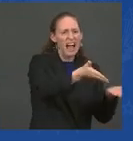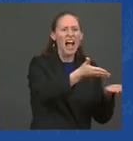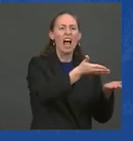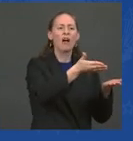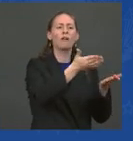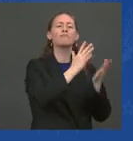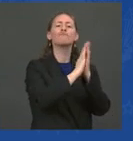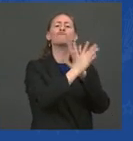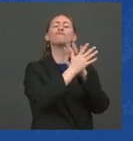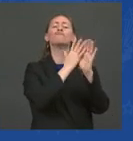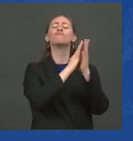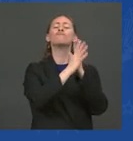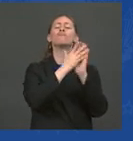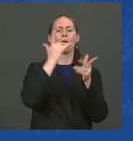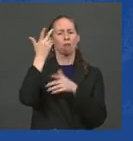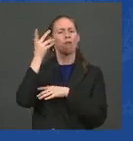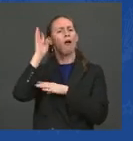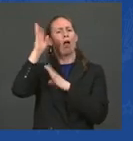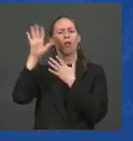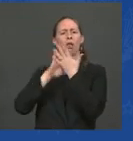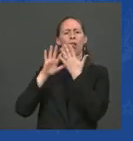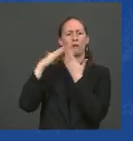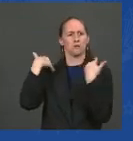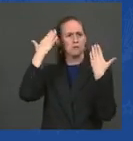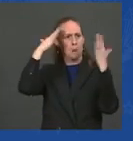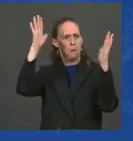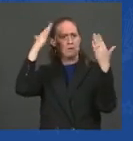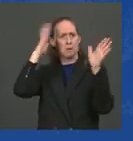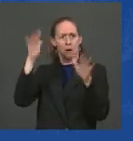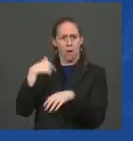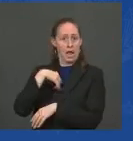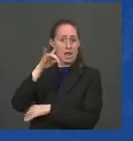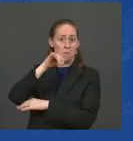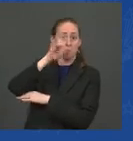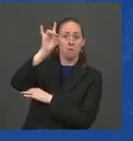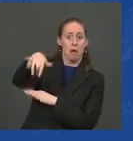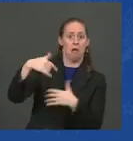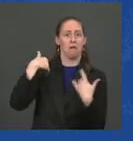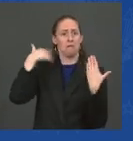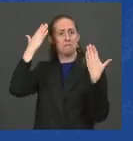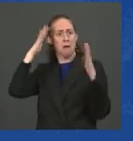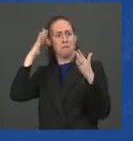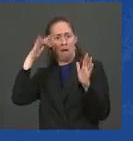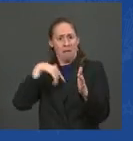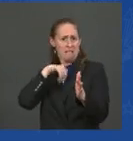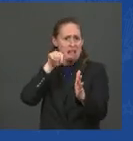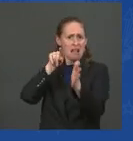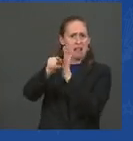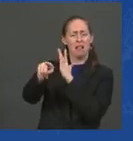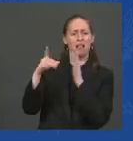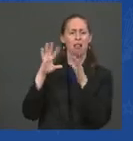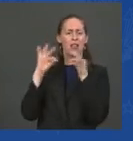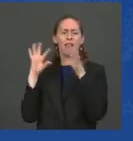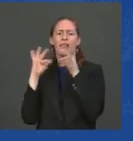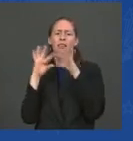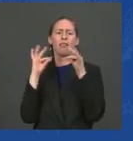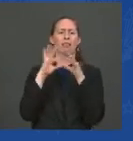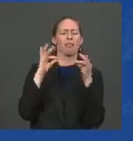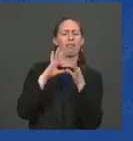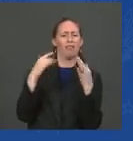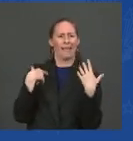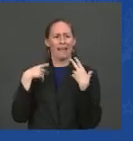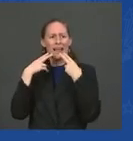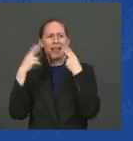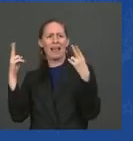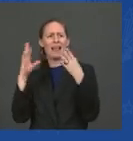rationalized that it's not me. I'm not doing this. And I don't know really